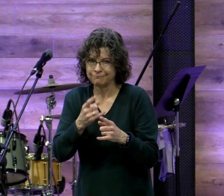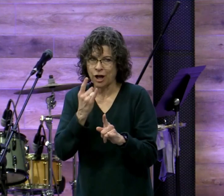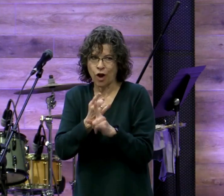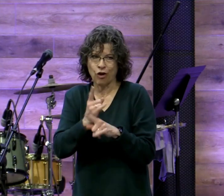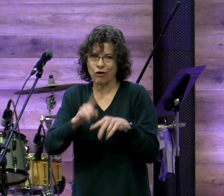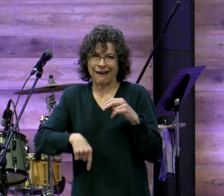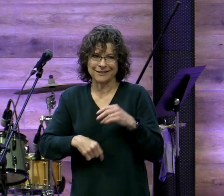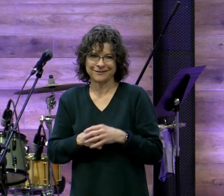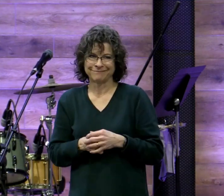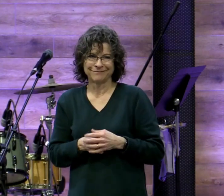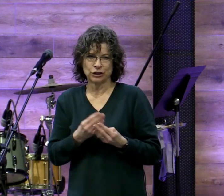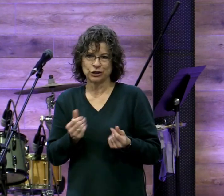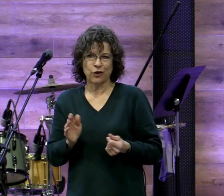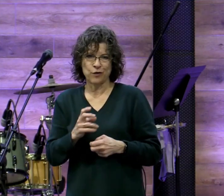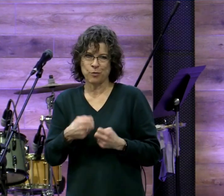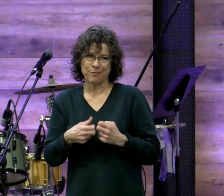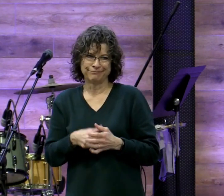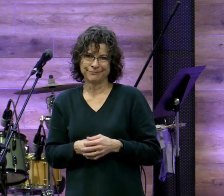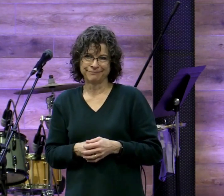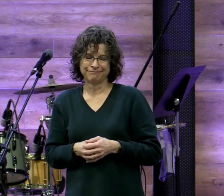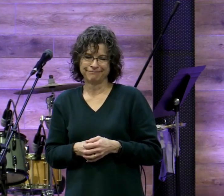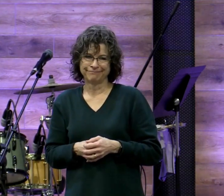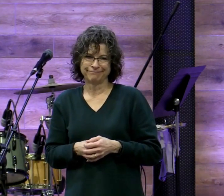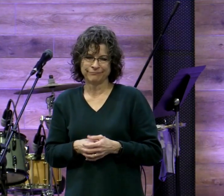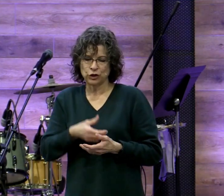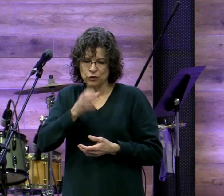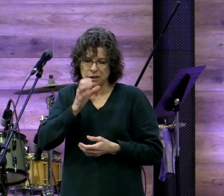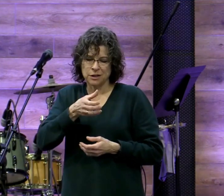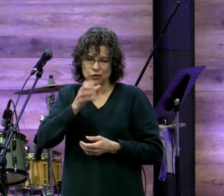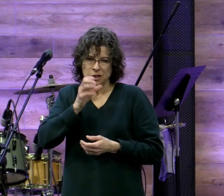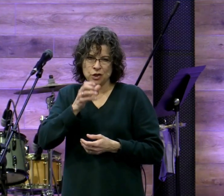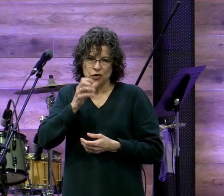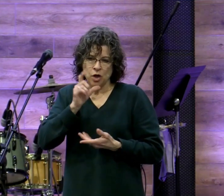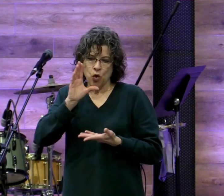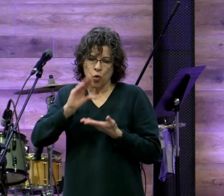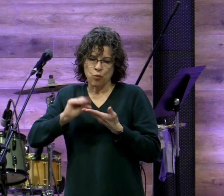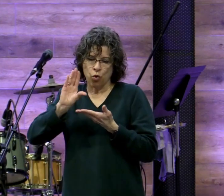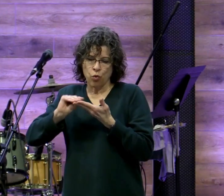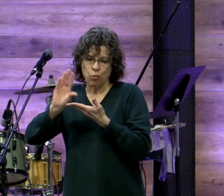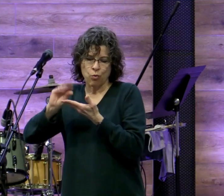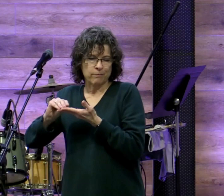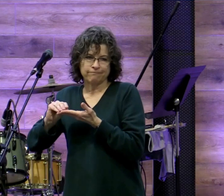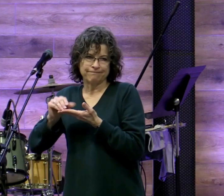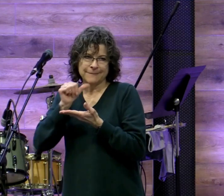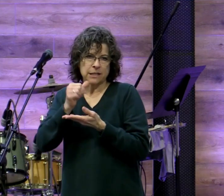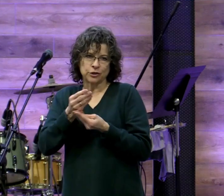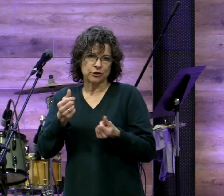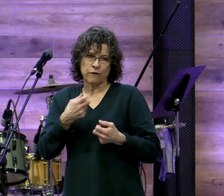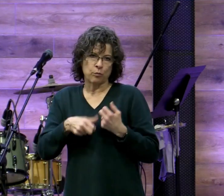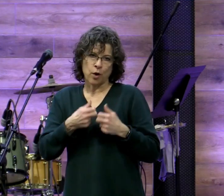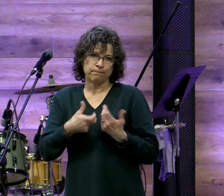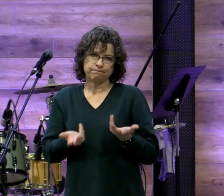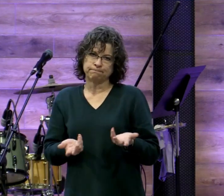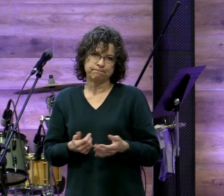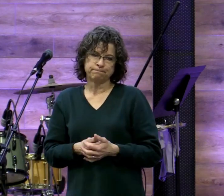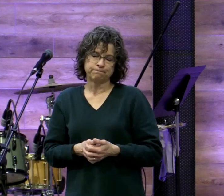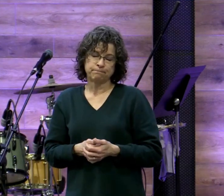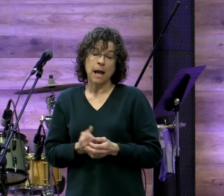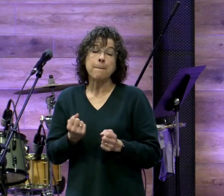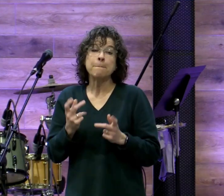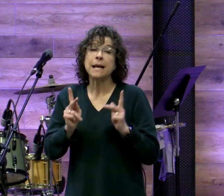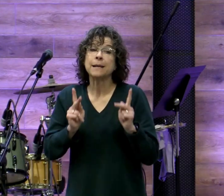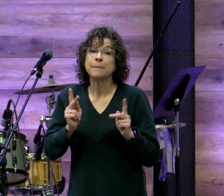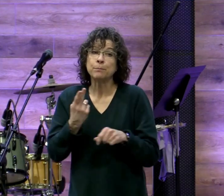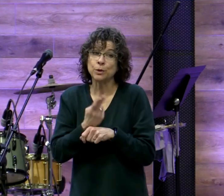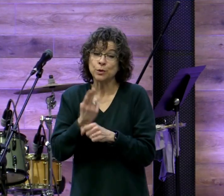You aren't going to find what you're looking for in that wine glass or at the bottom of that red Solo cup. Many people use alcohol to